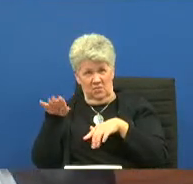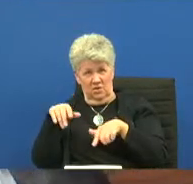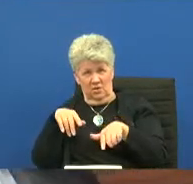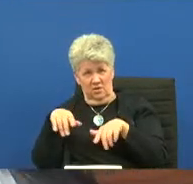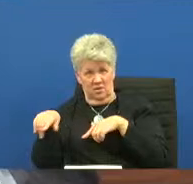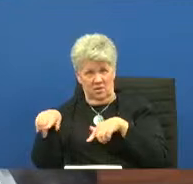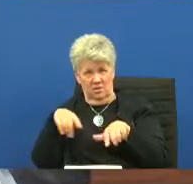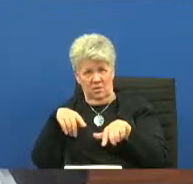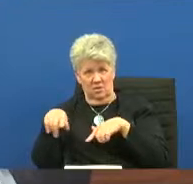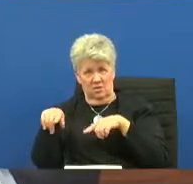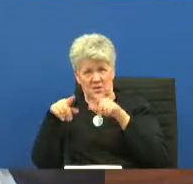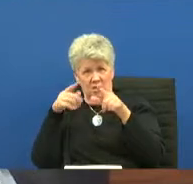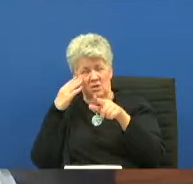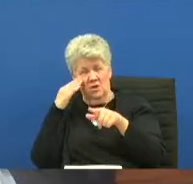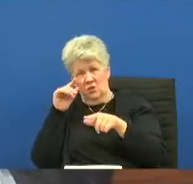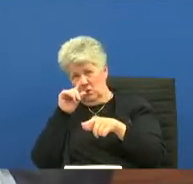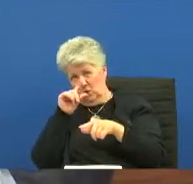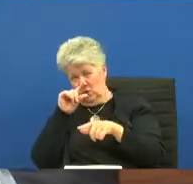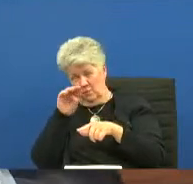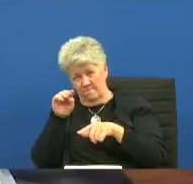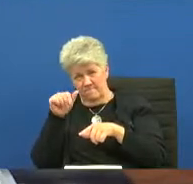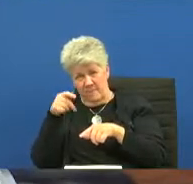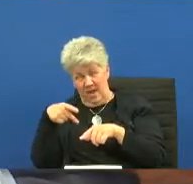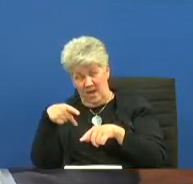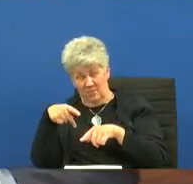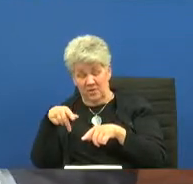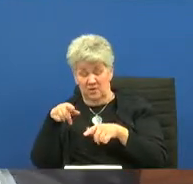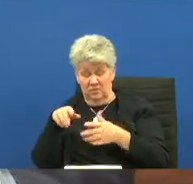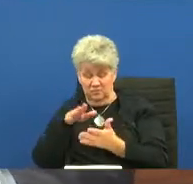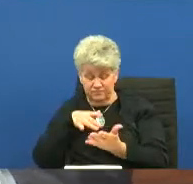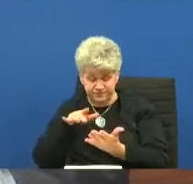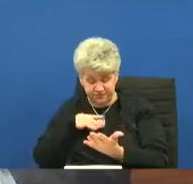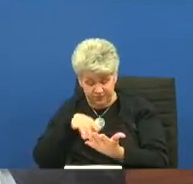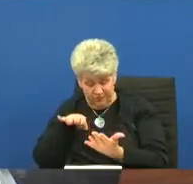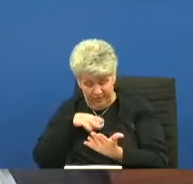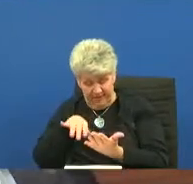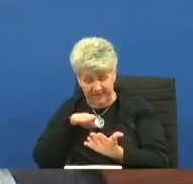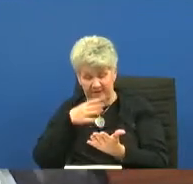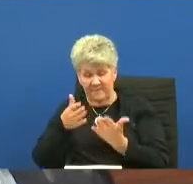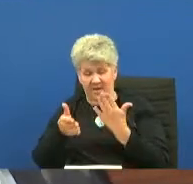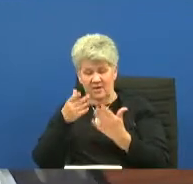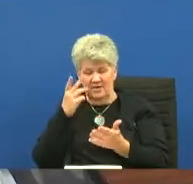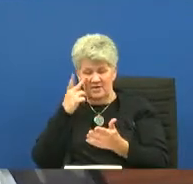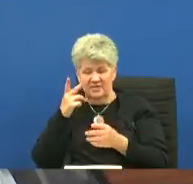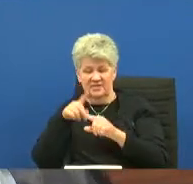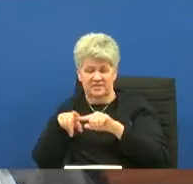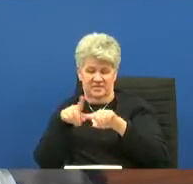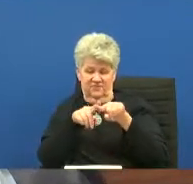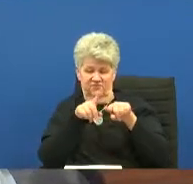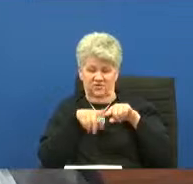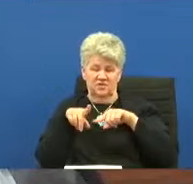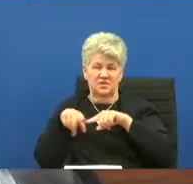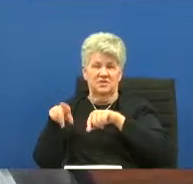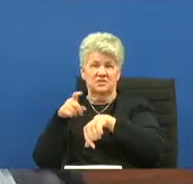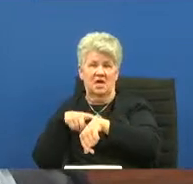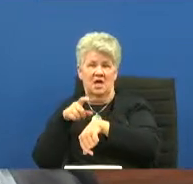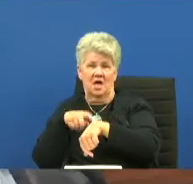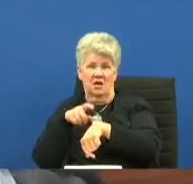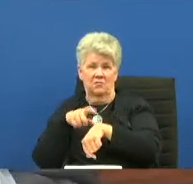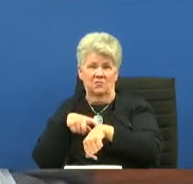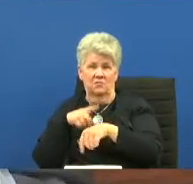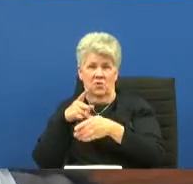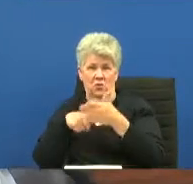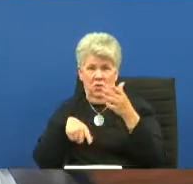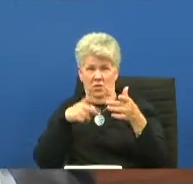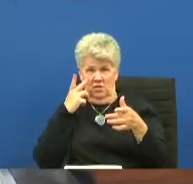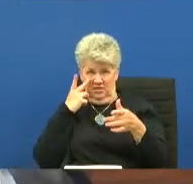if you know Google Maps, as you go to different areas on the street, as you move down the street, you might get different points in time of what you